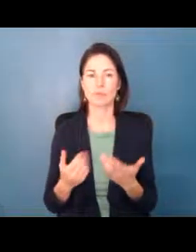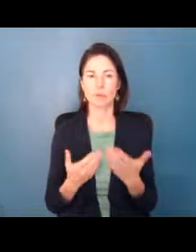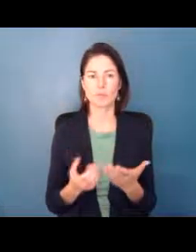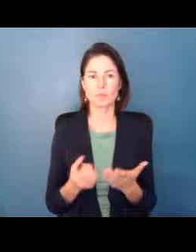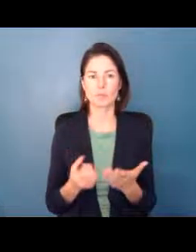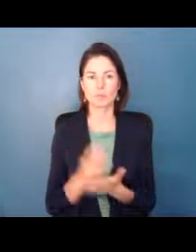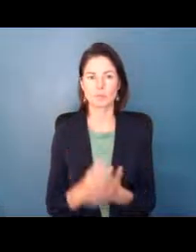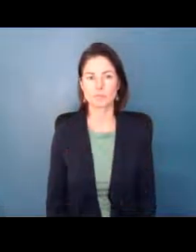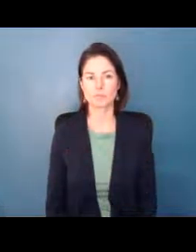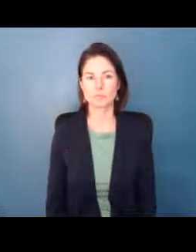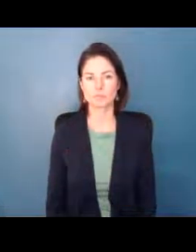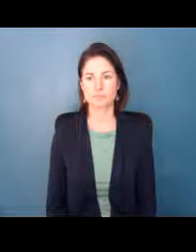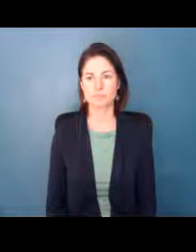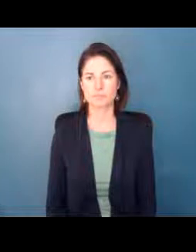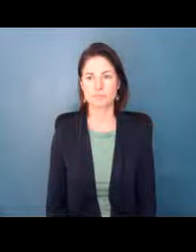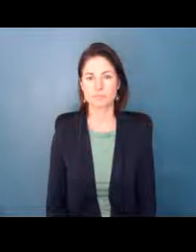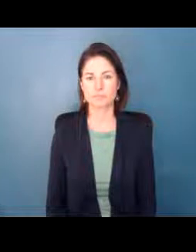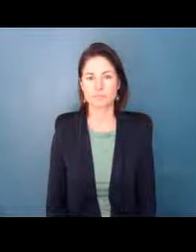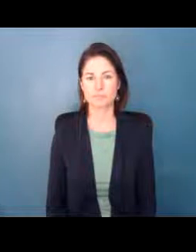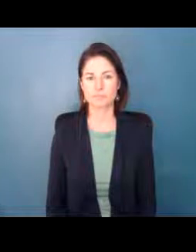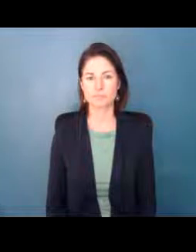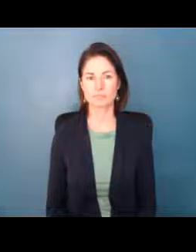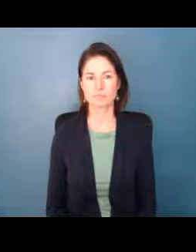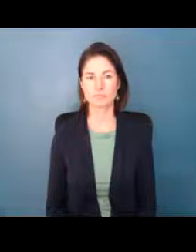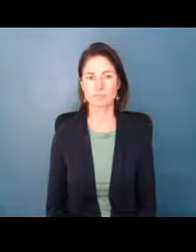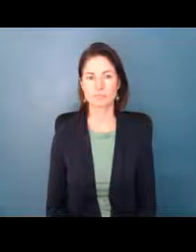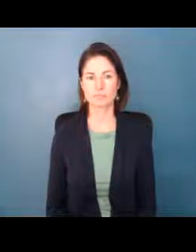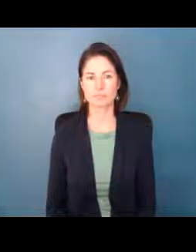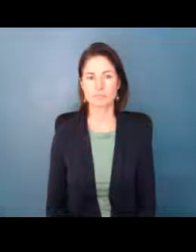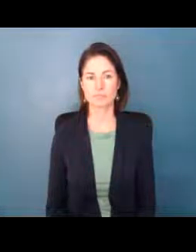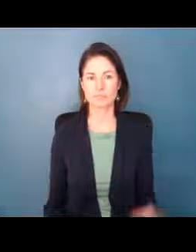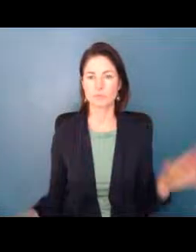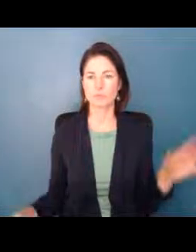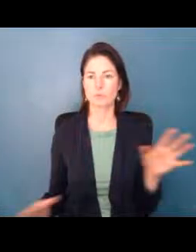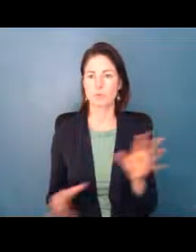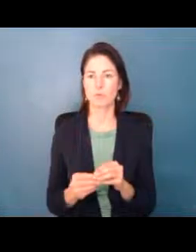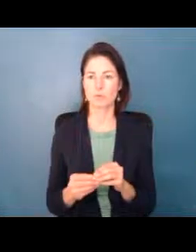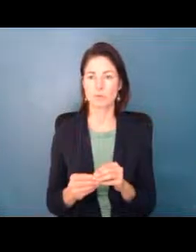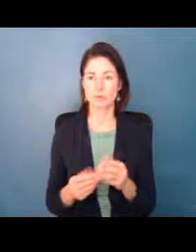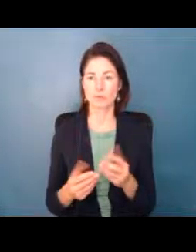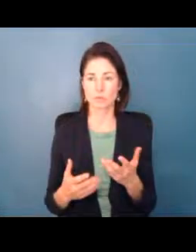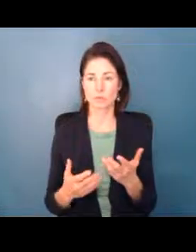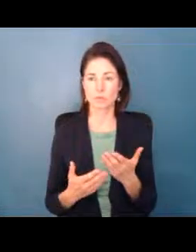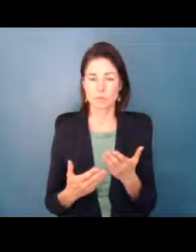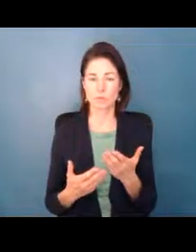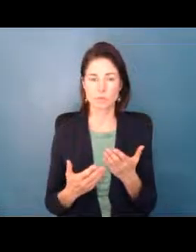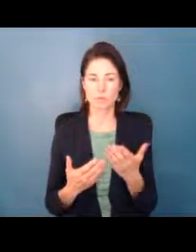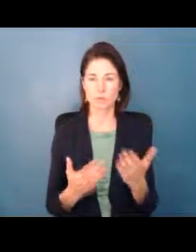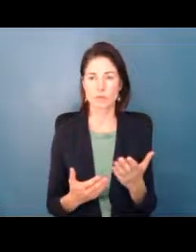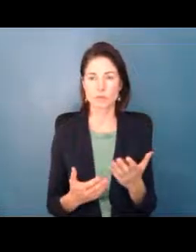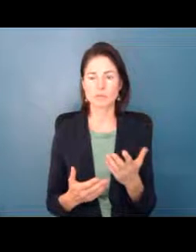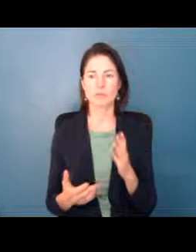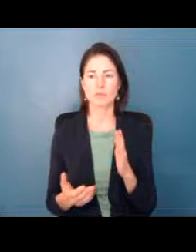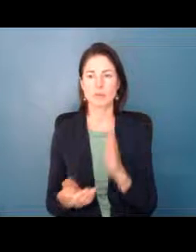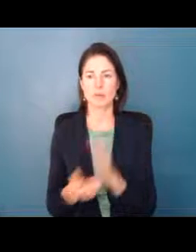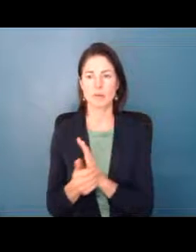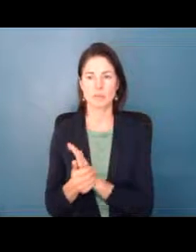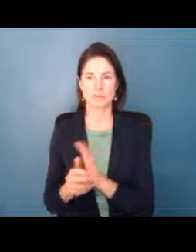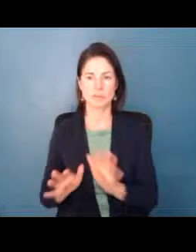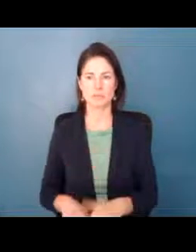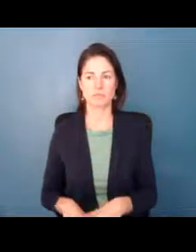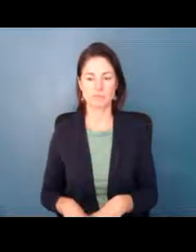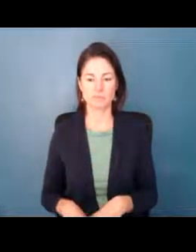amount that you're recommending approval? It is not an allocation, it is just amendments. So I just wanted to highlight that dollar amount just for